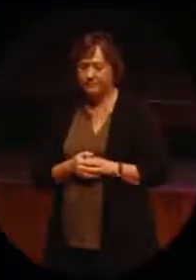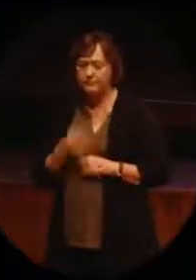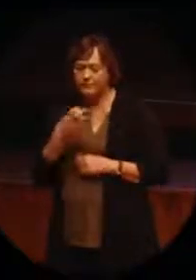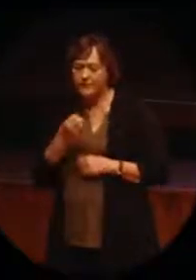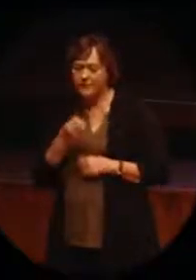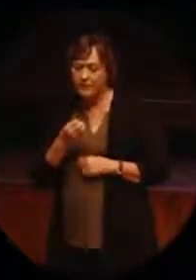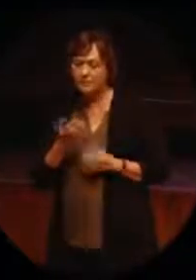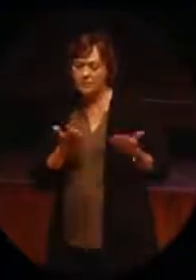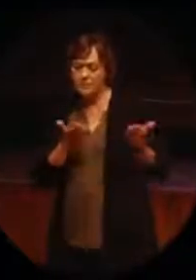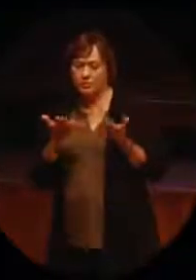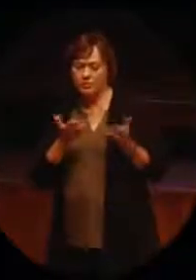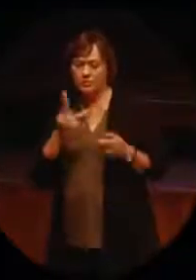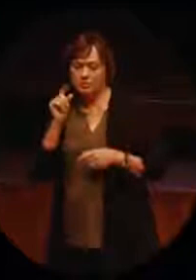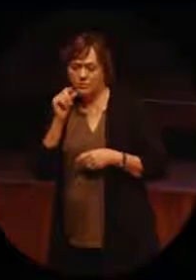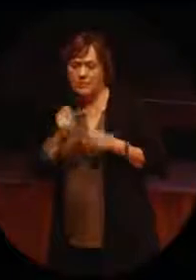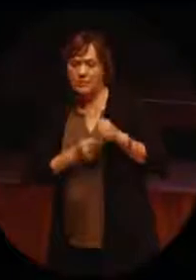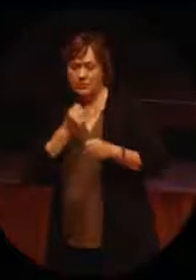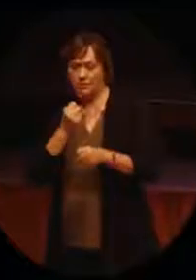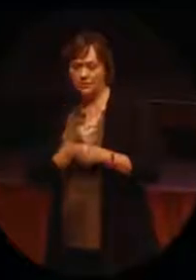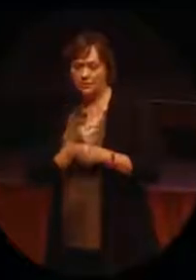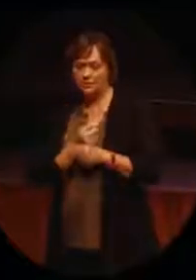And he served 20 years.